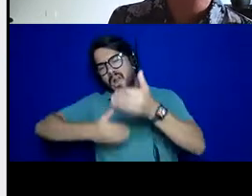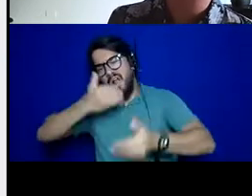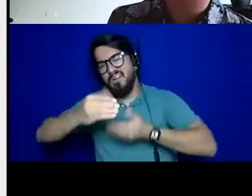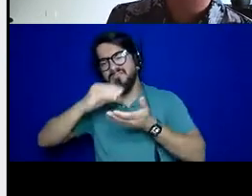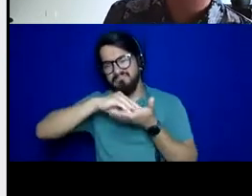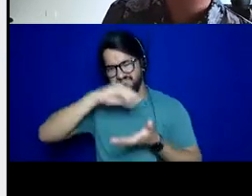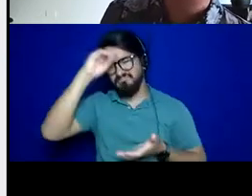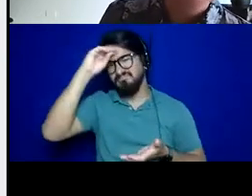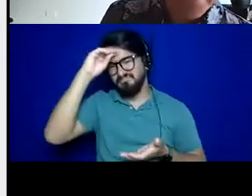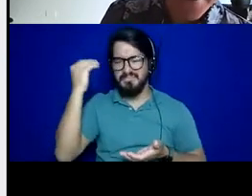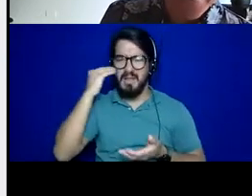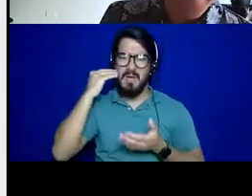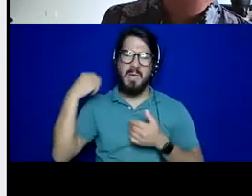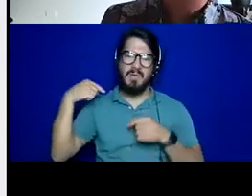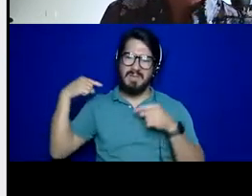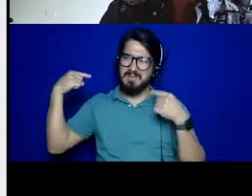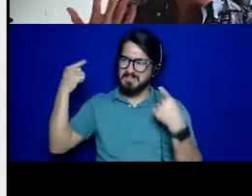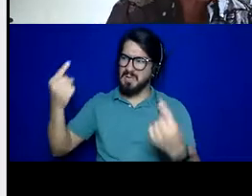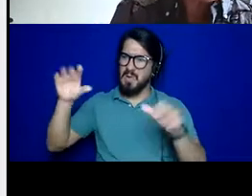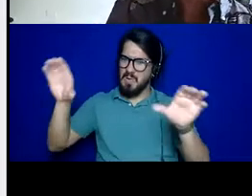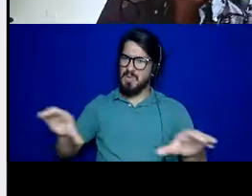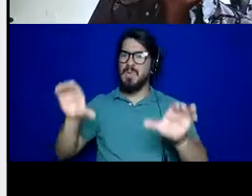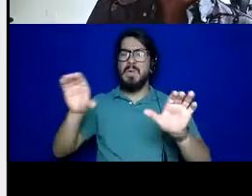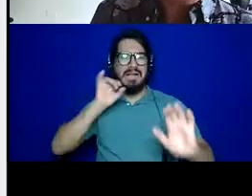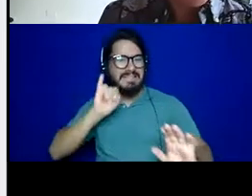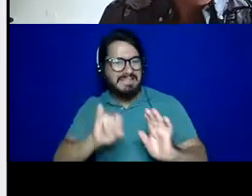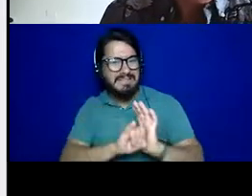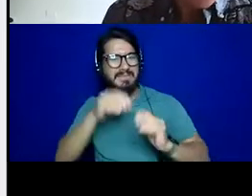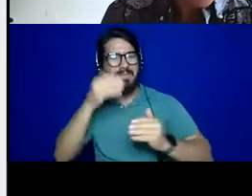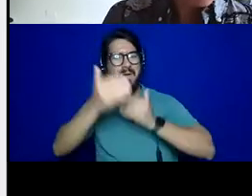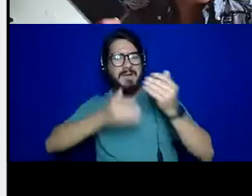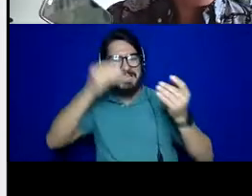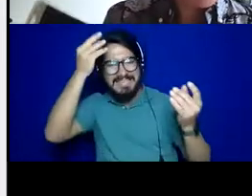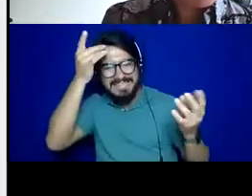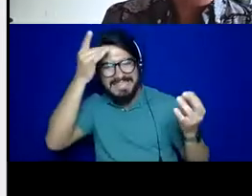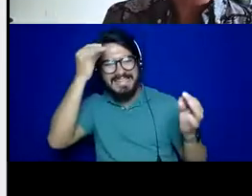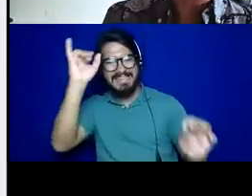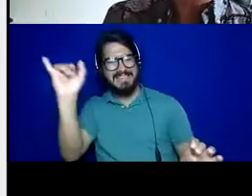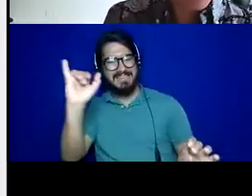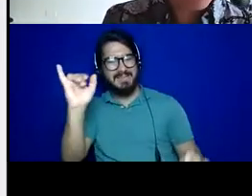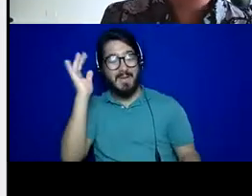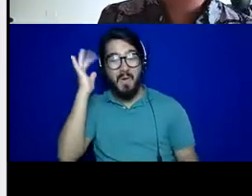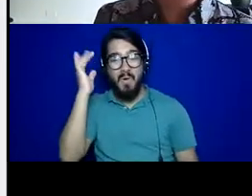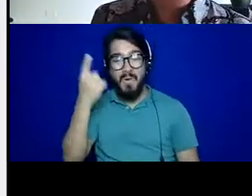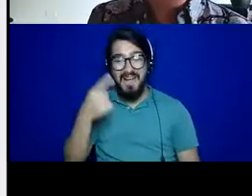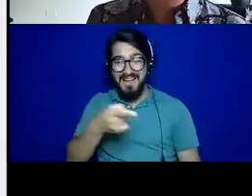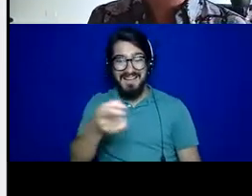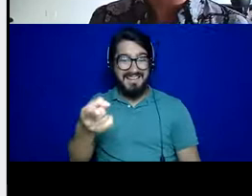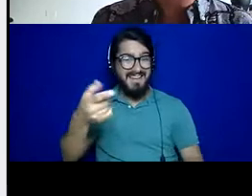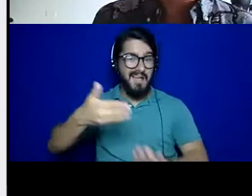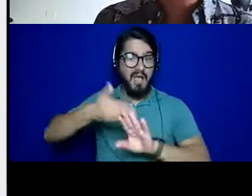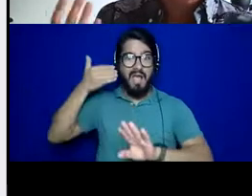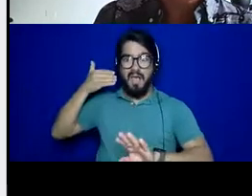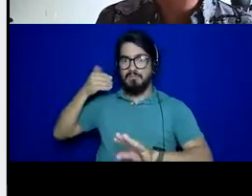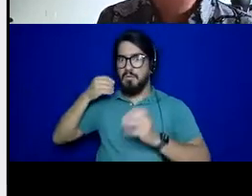just been about processes of identifying, like, thinking about too, right? Because these devices didn't always have this much information,